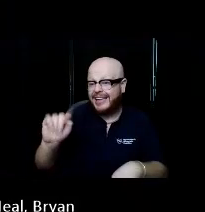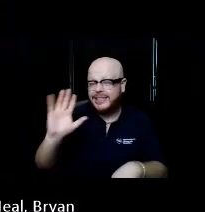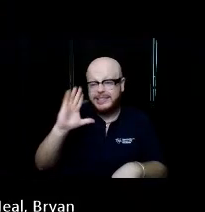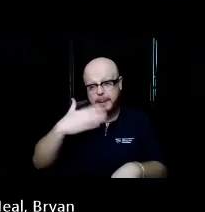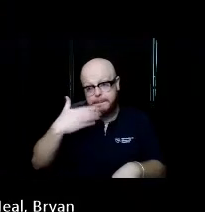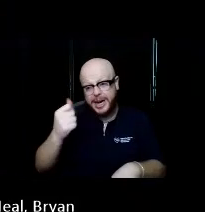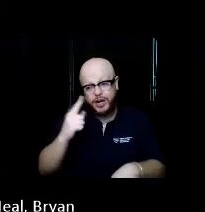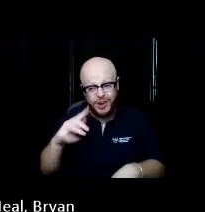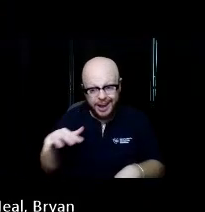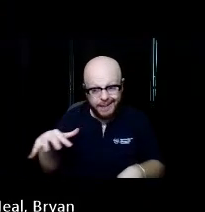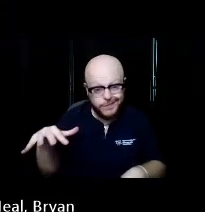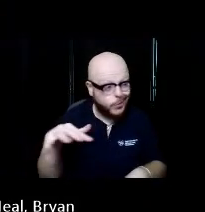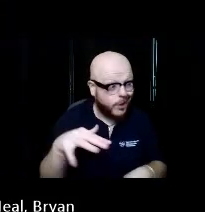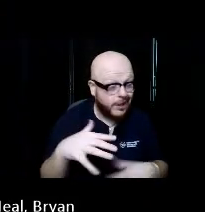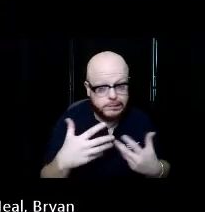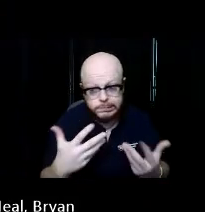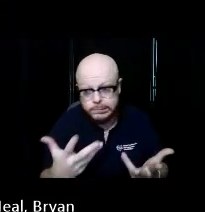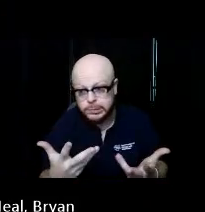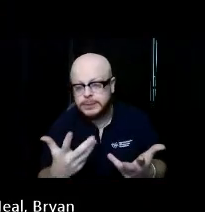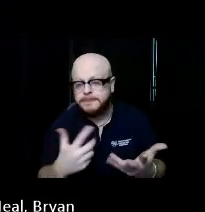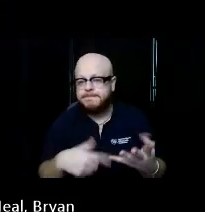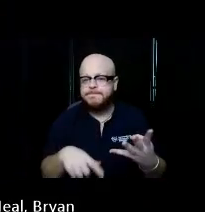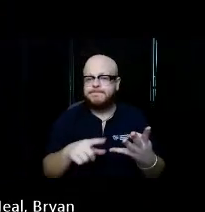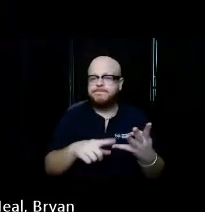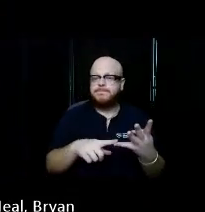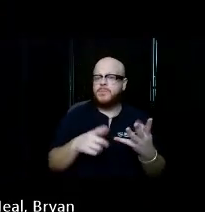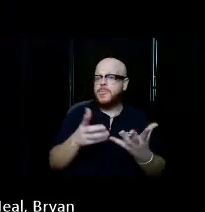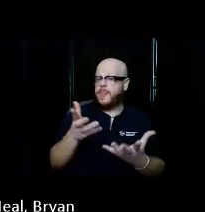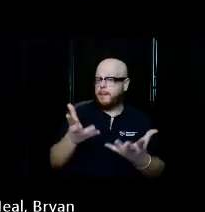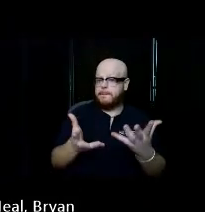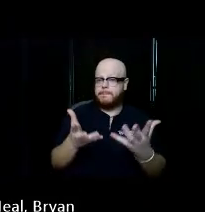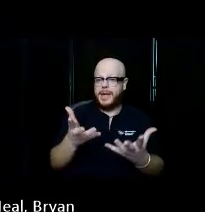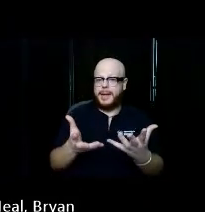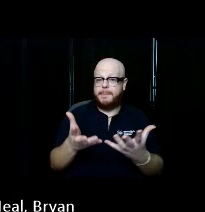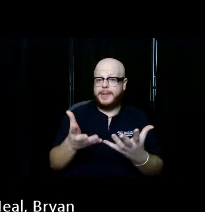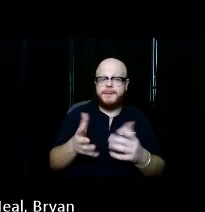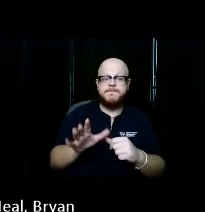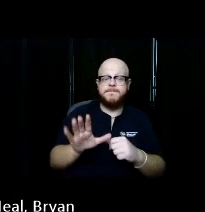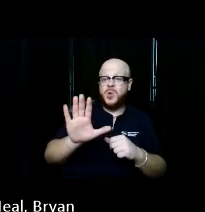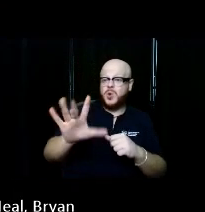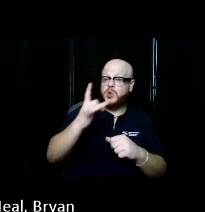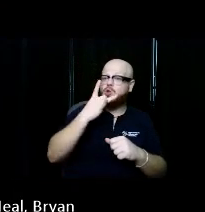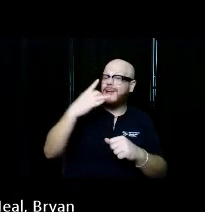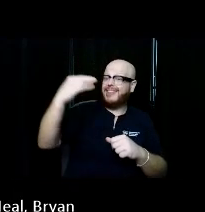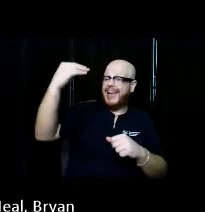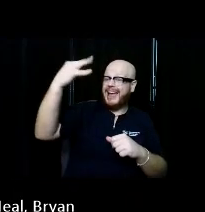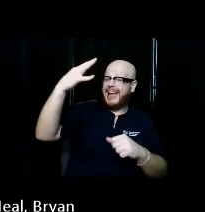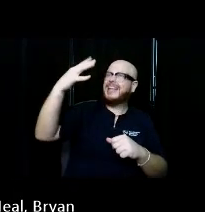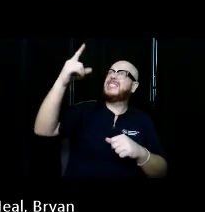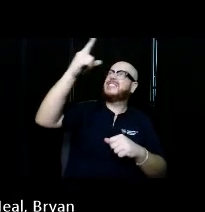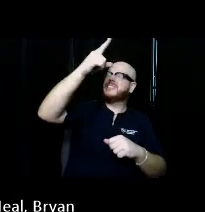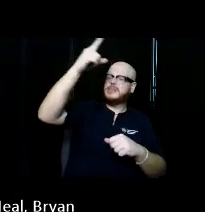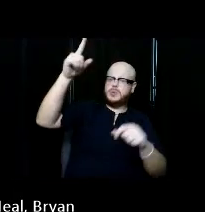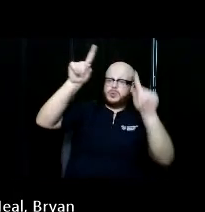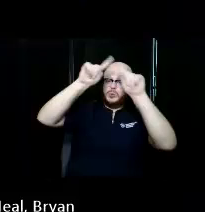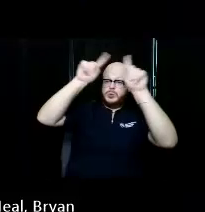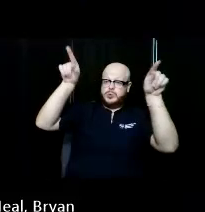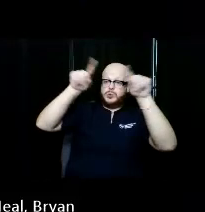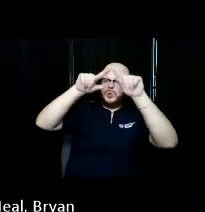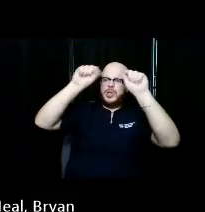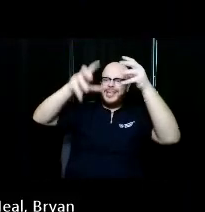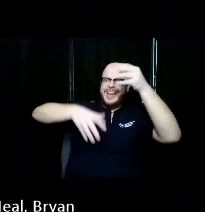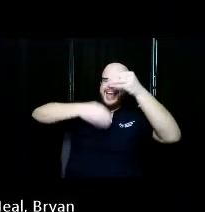can put a screen or an overlay over a bank of lights that can also serve to change it to natural lighting.